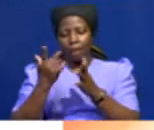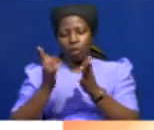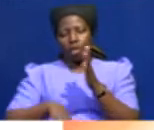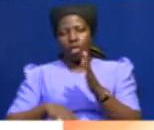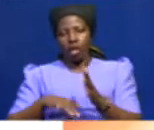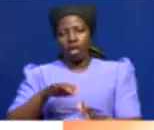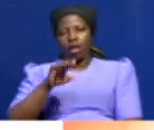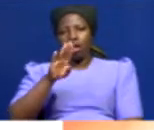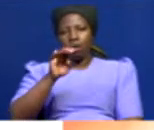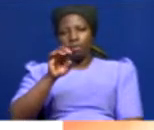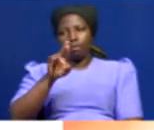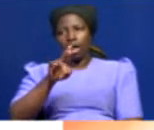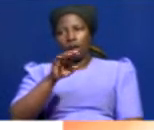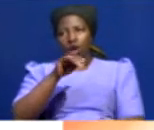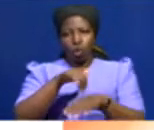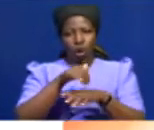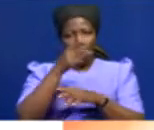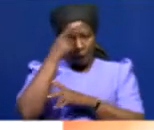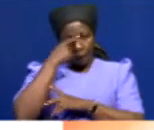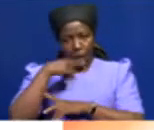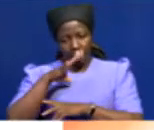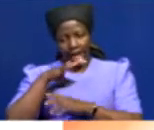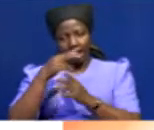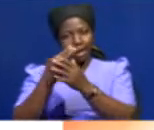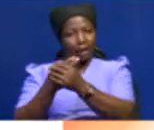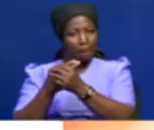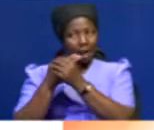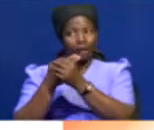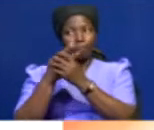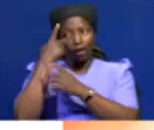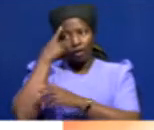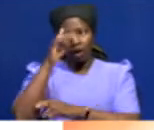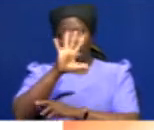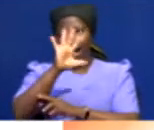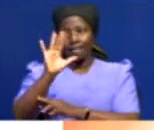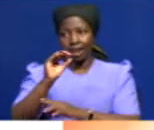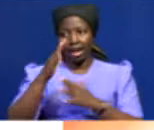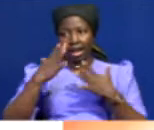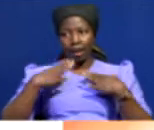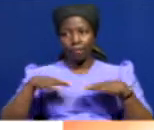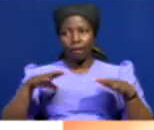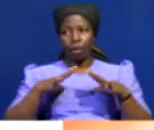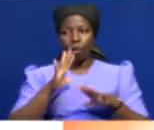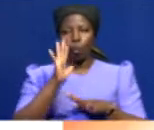Bar on Policies and Partnerships for African People. We shall be keeping you updated in our subsequent bulletin.